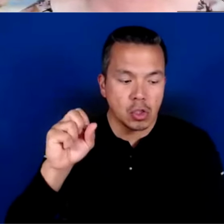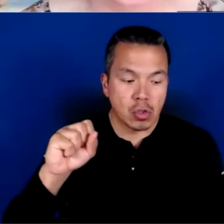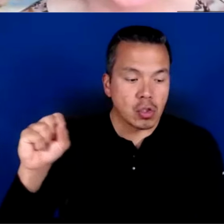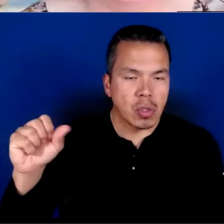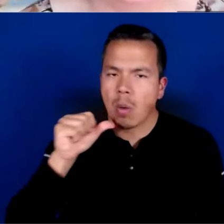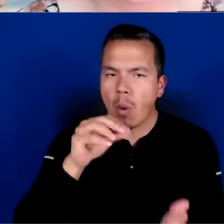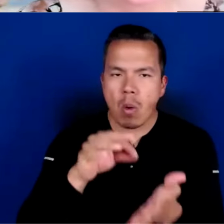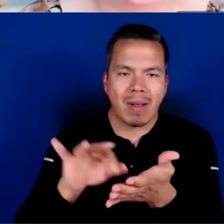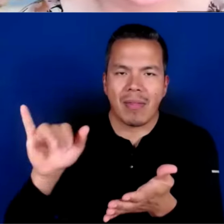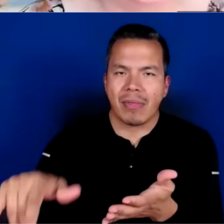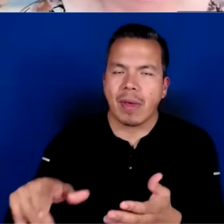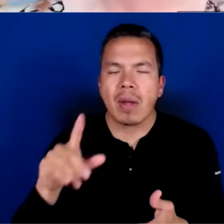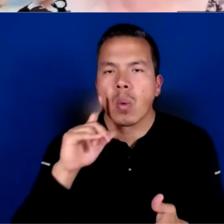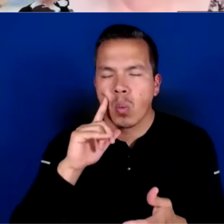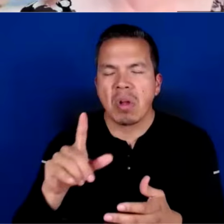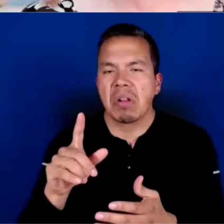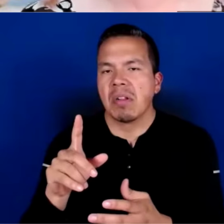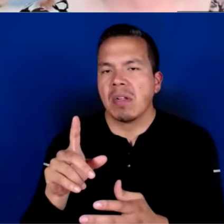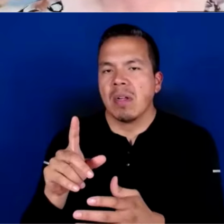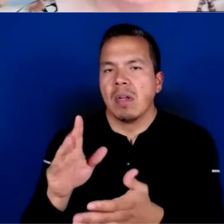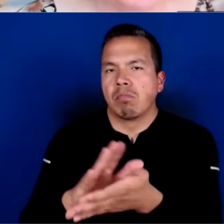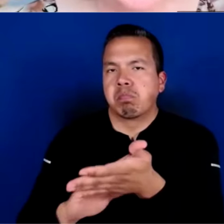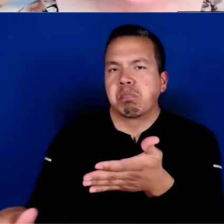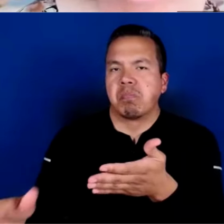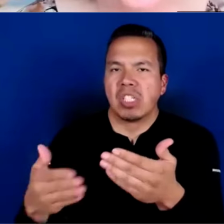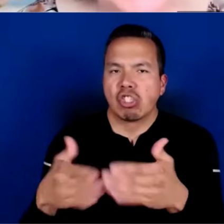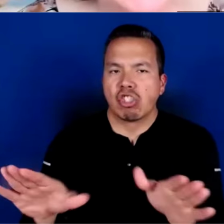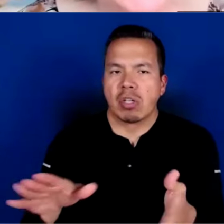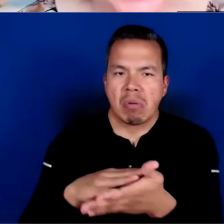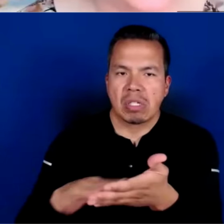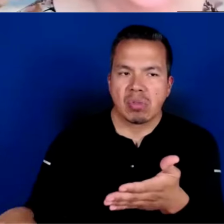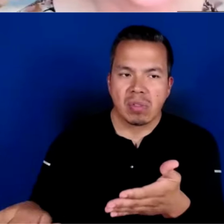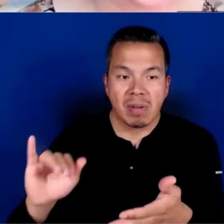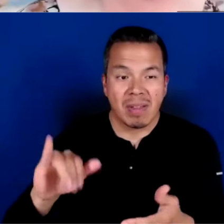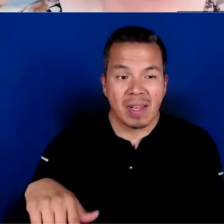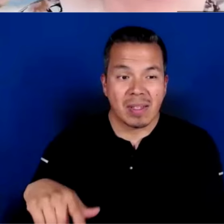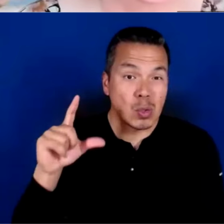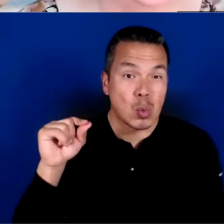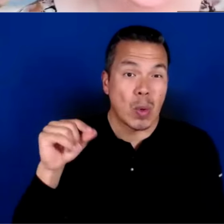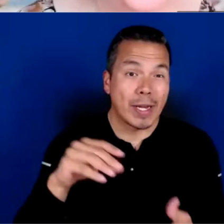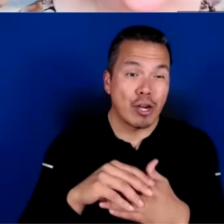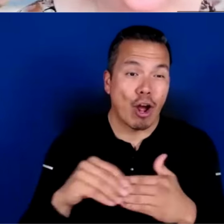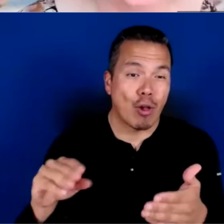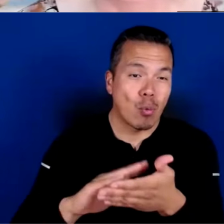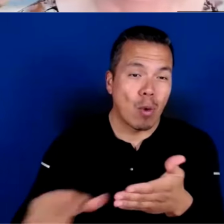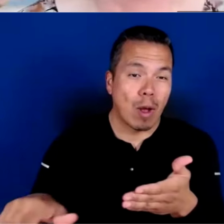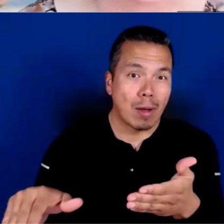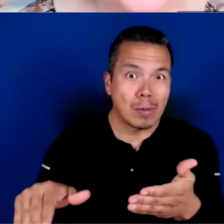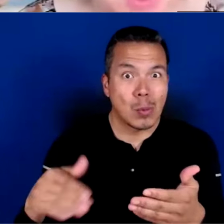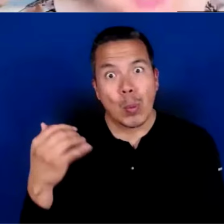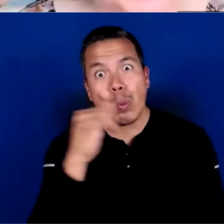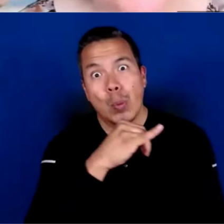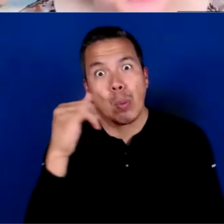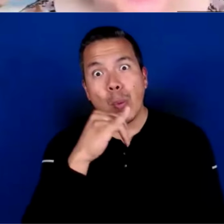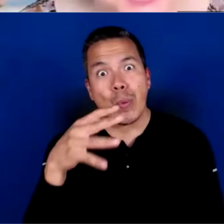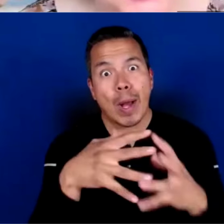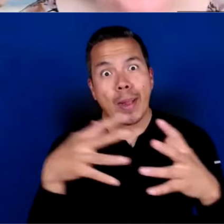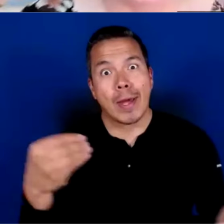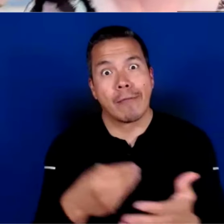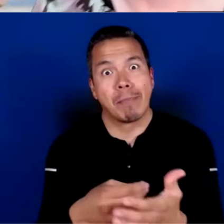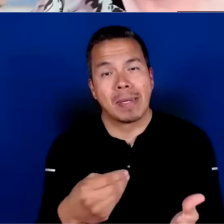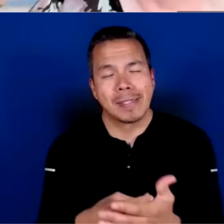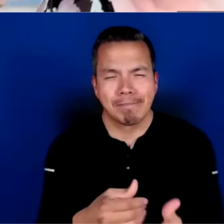a general income exclusion, and it is a whopping $20. I know that is not